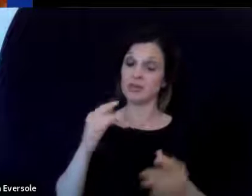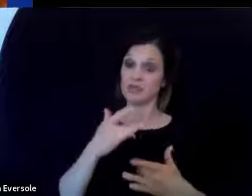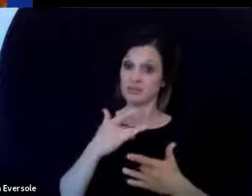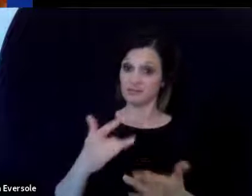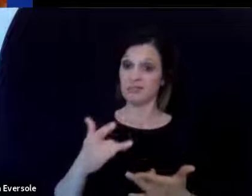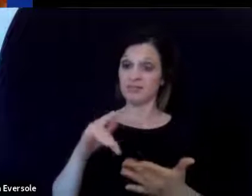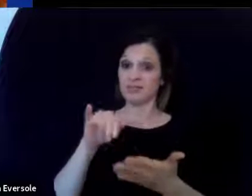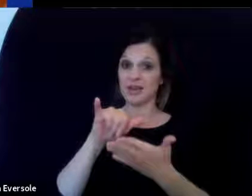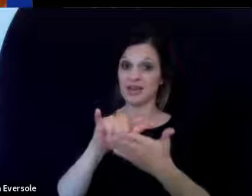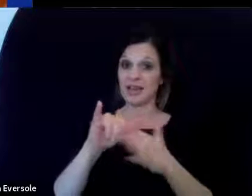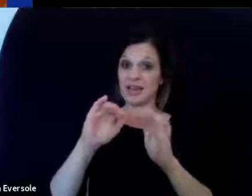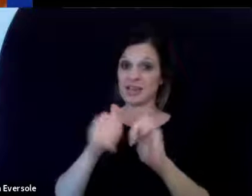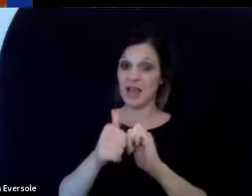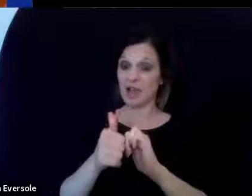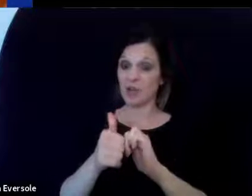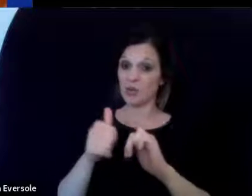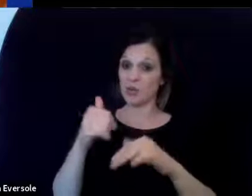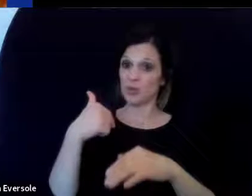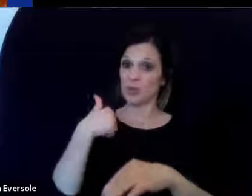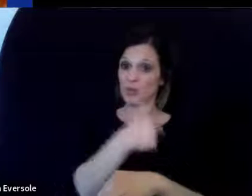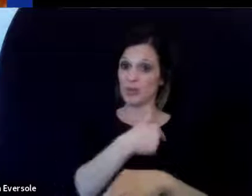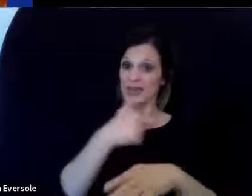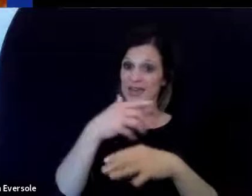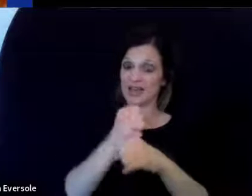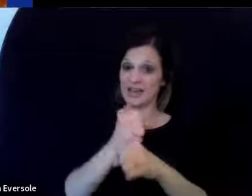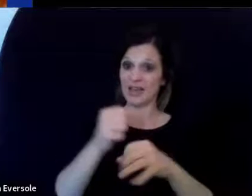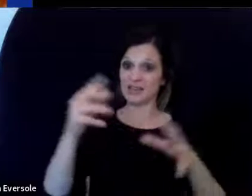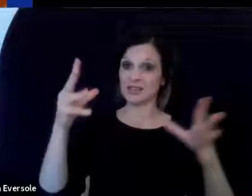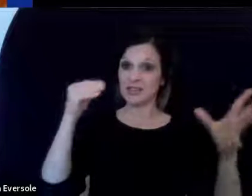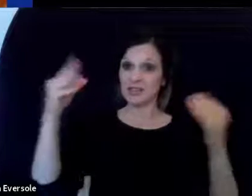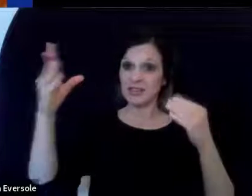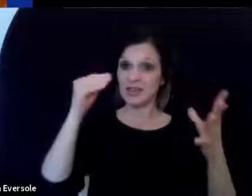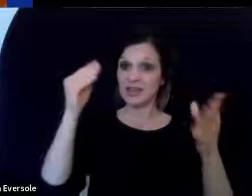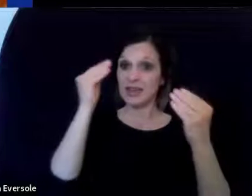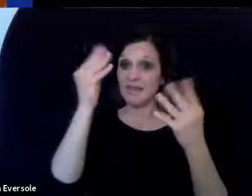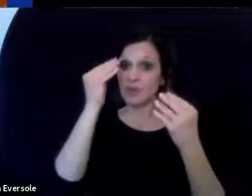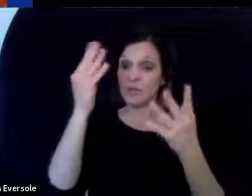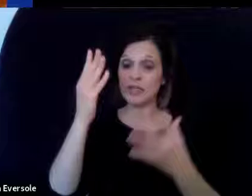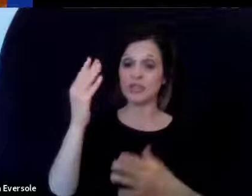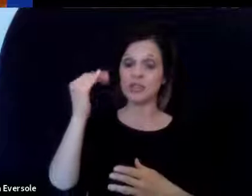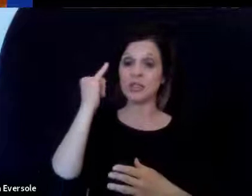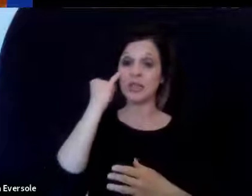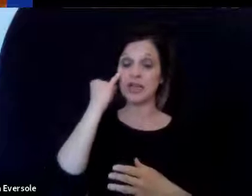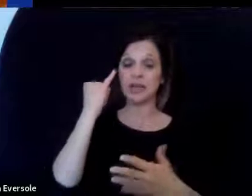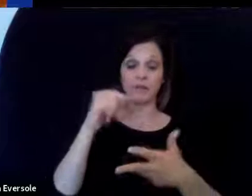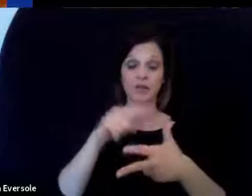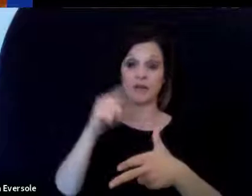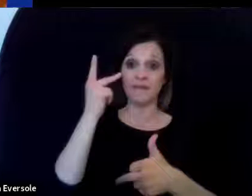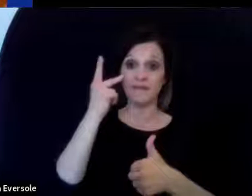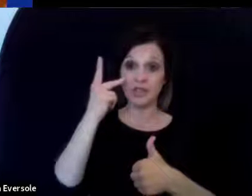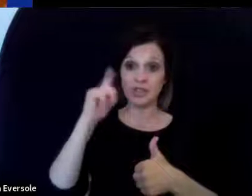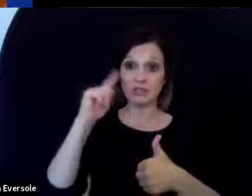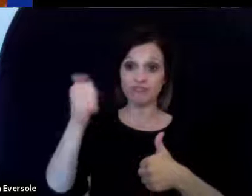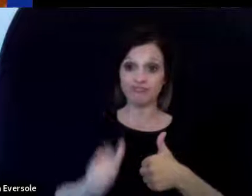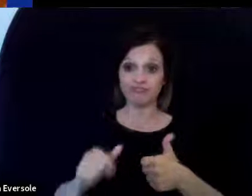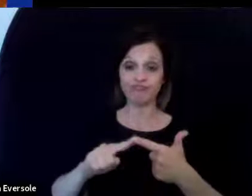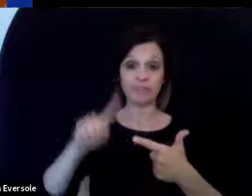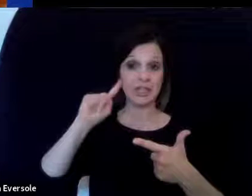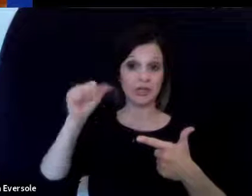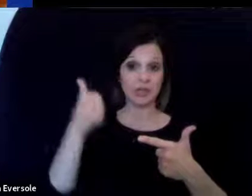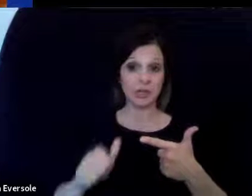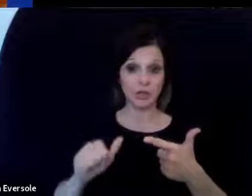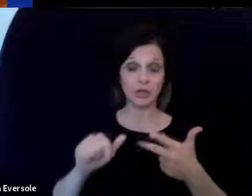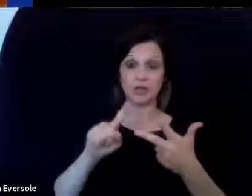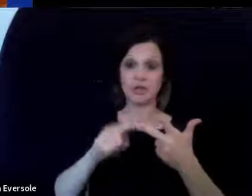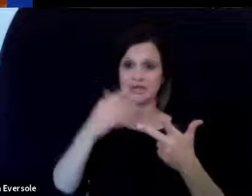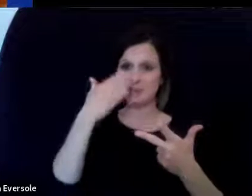get information from the world at a distance. And if those are impaired, it can really create misconceptions in a